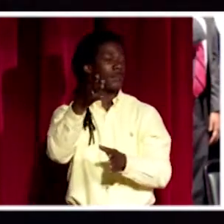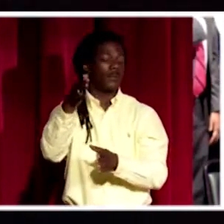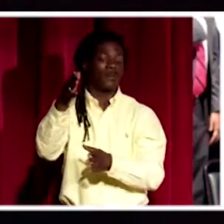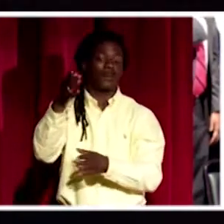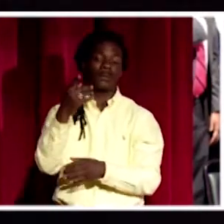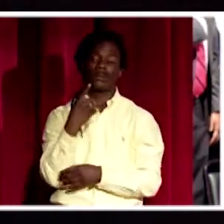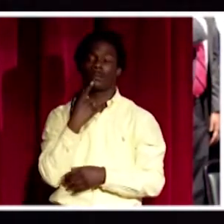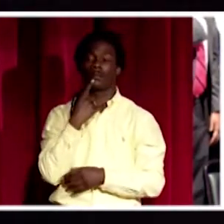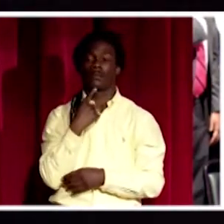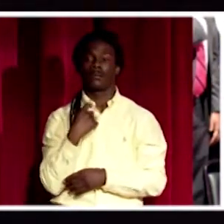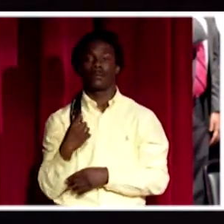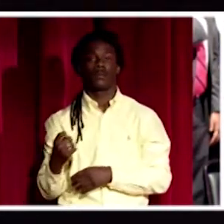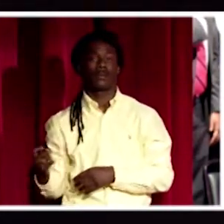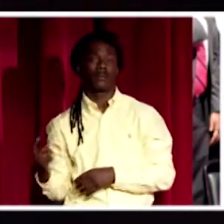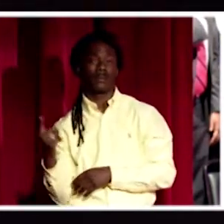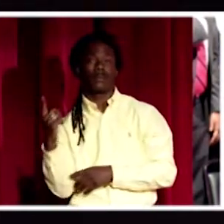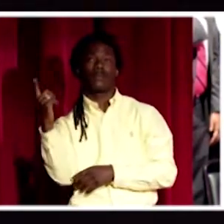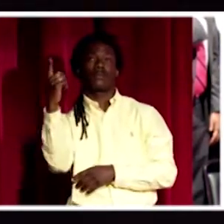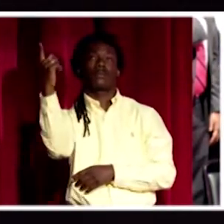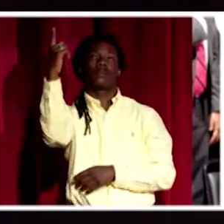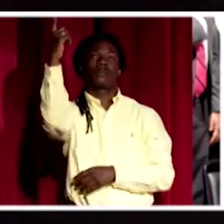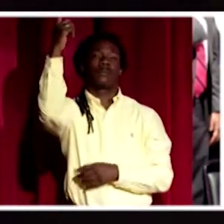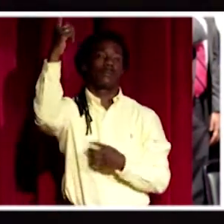streaming, and the